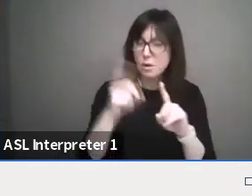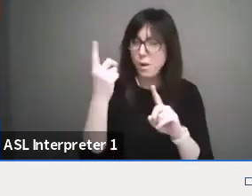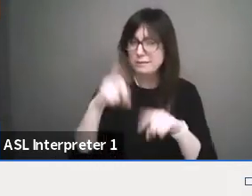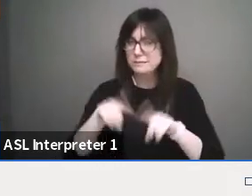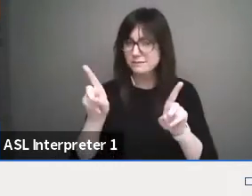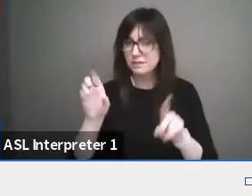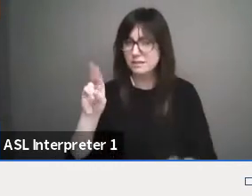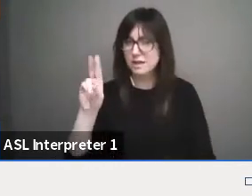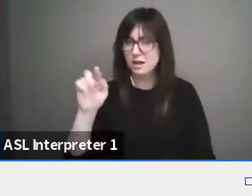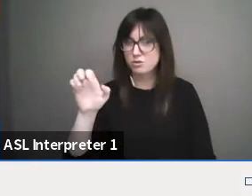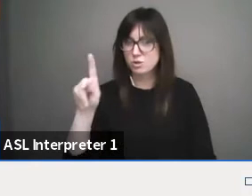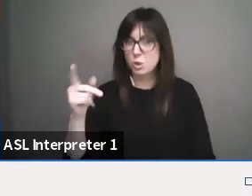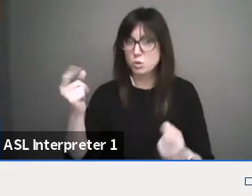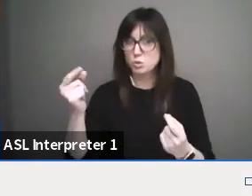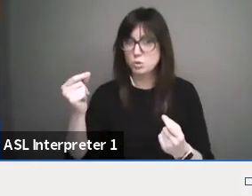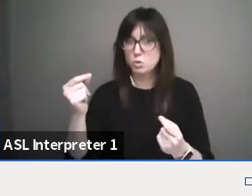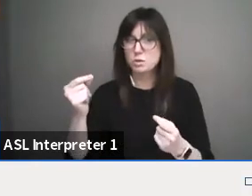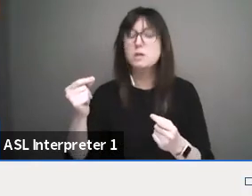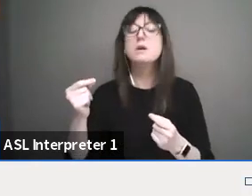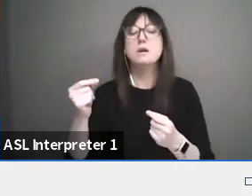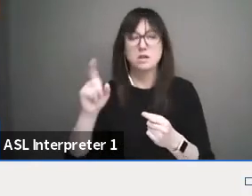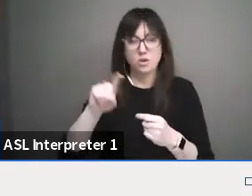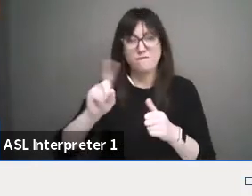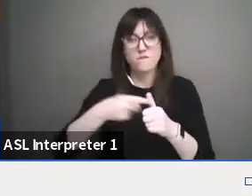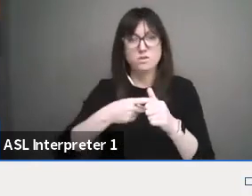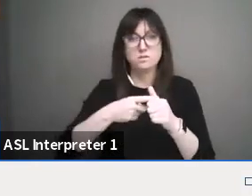is that we actually have to add the email first.